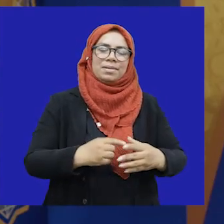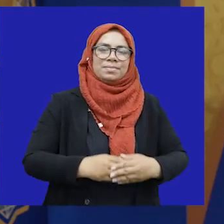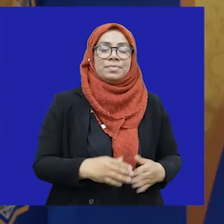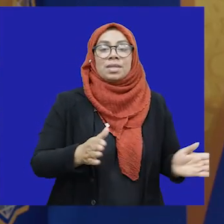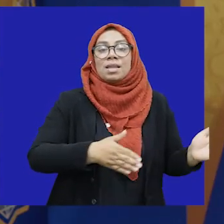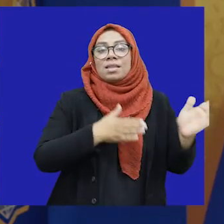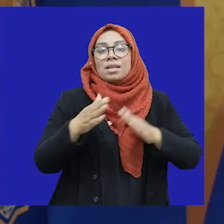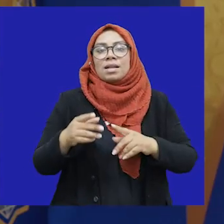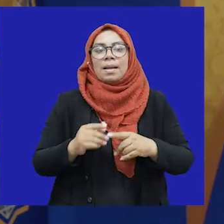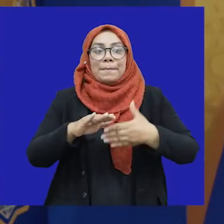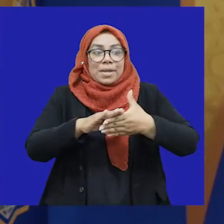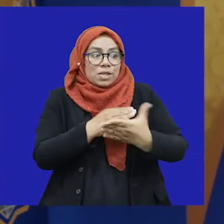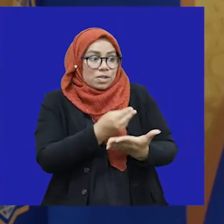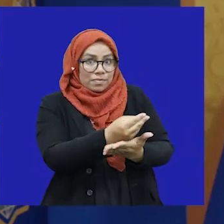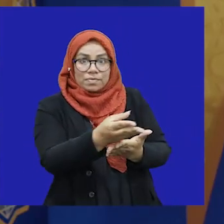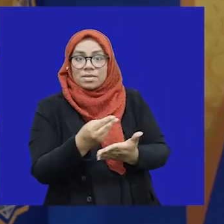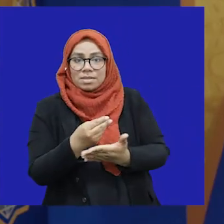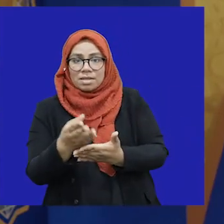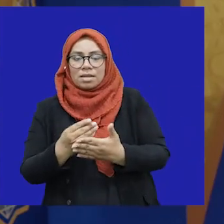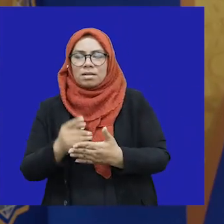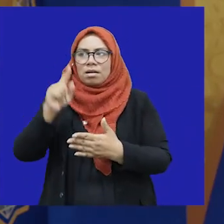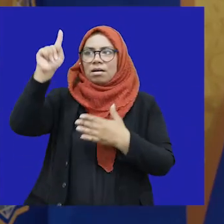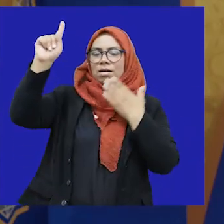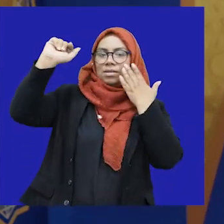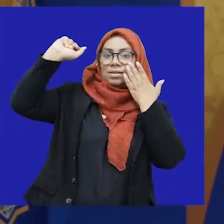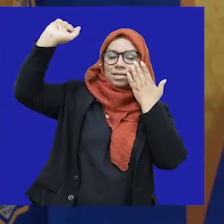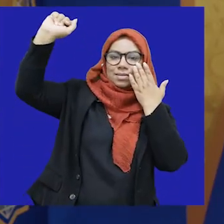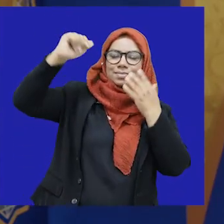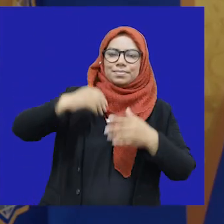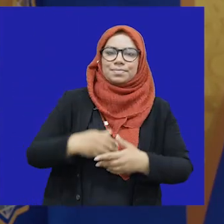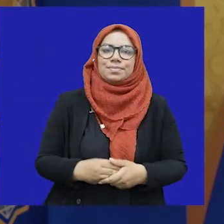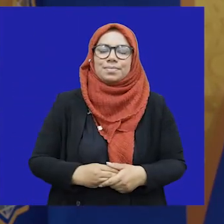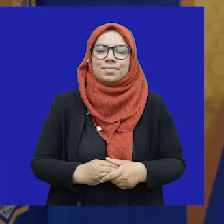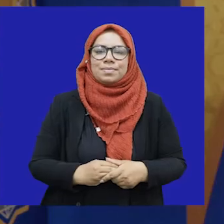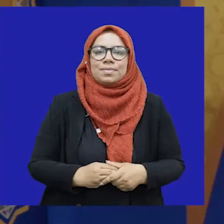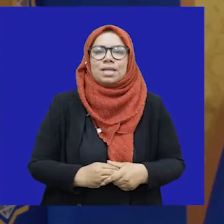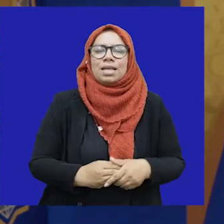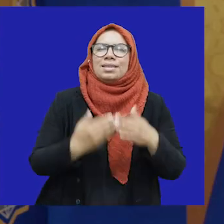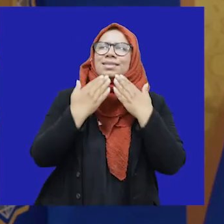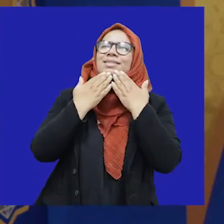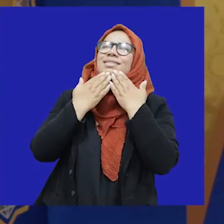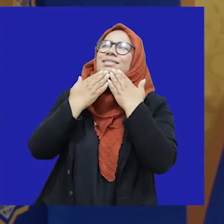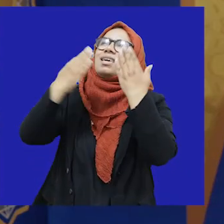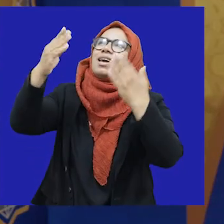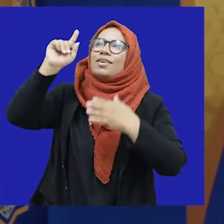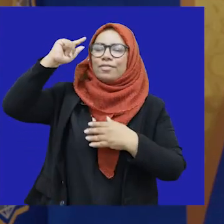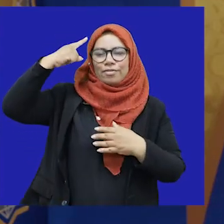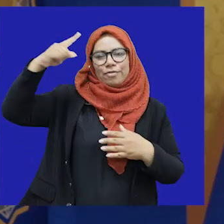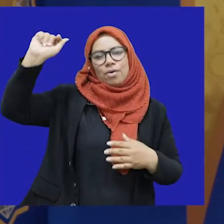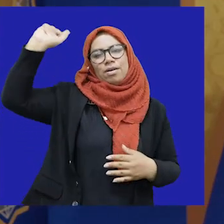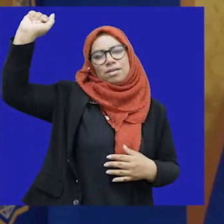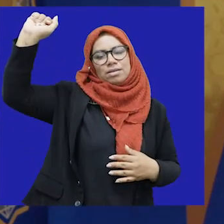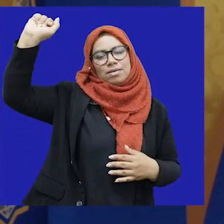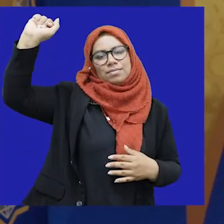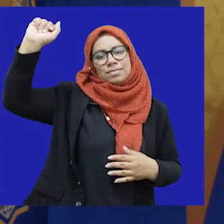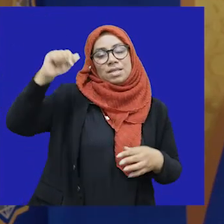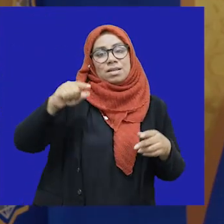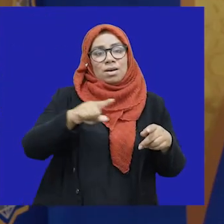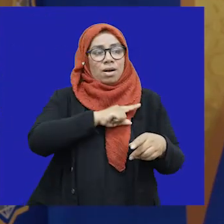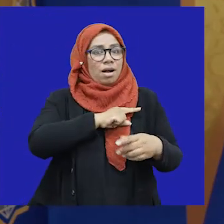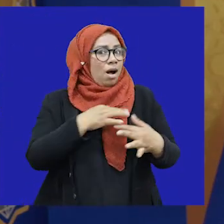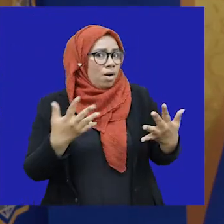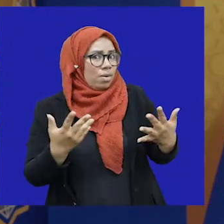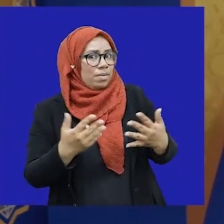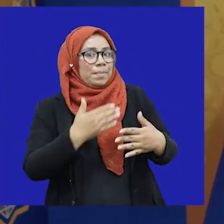responsible and trustworthy, zakat can be given directly to them to pay off their debt. However, if they are likely